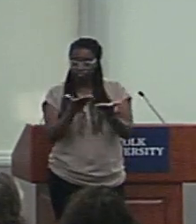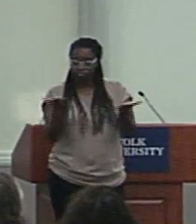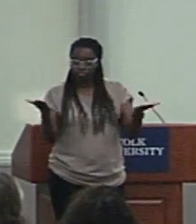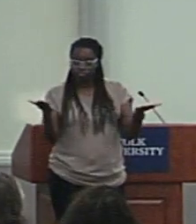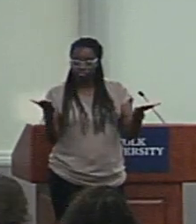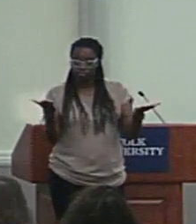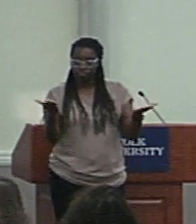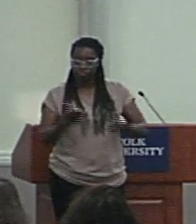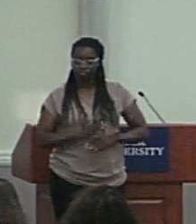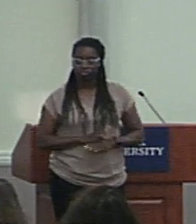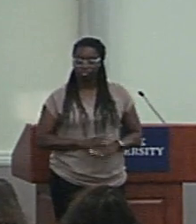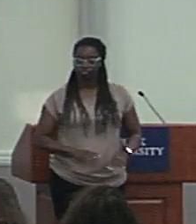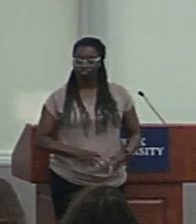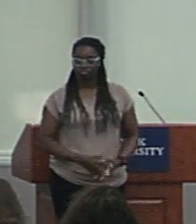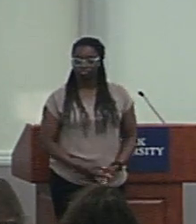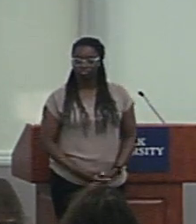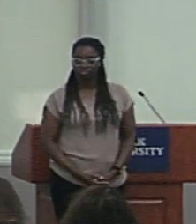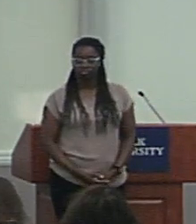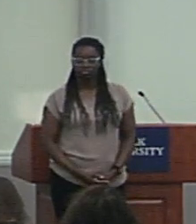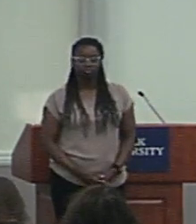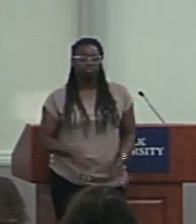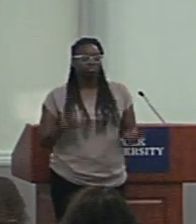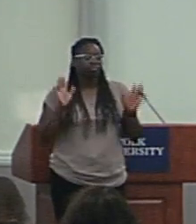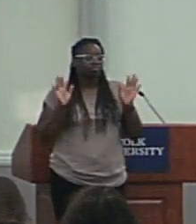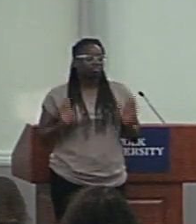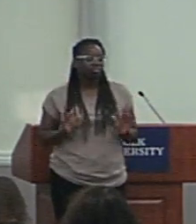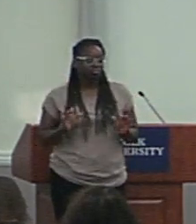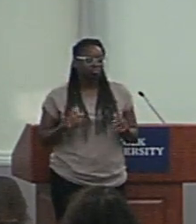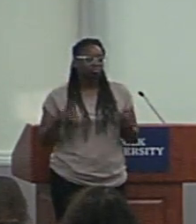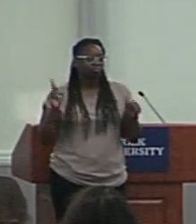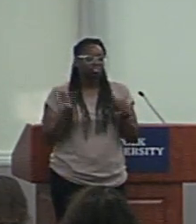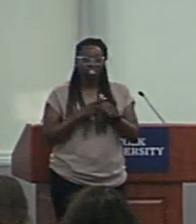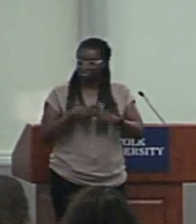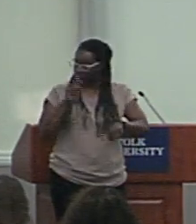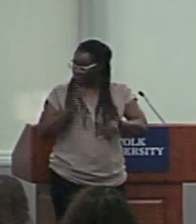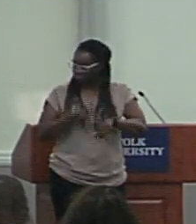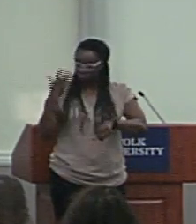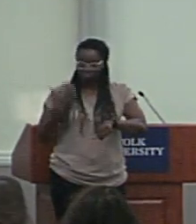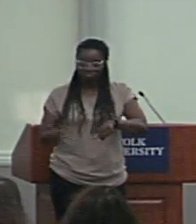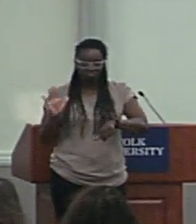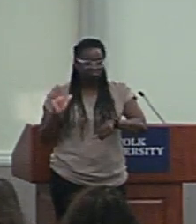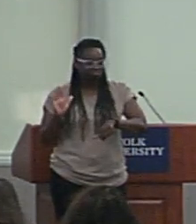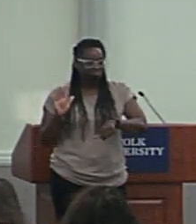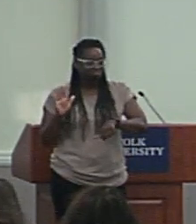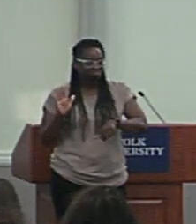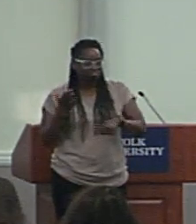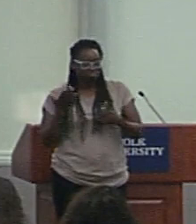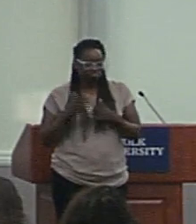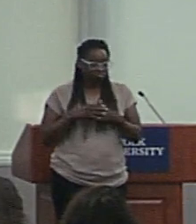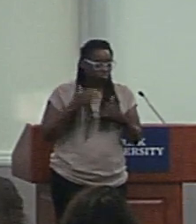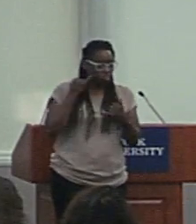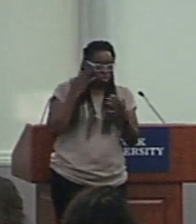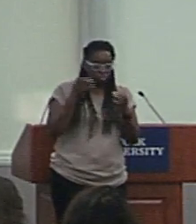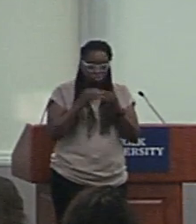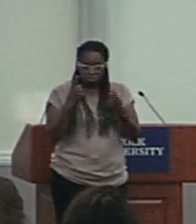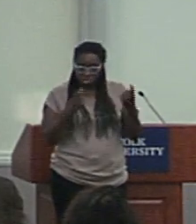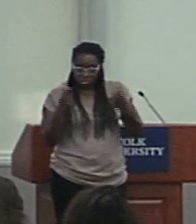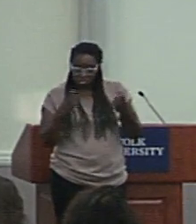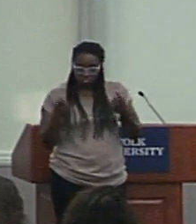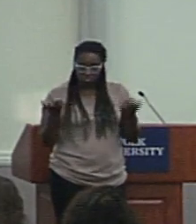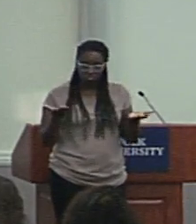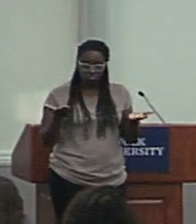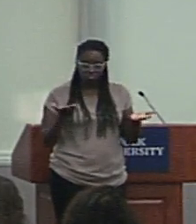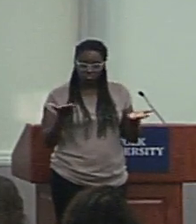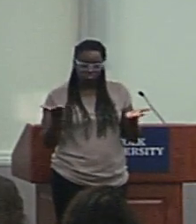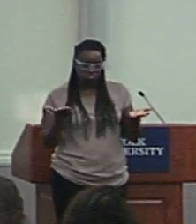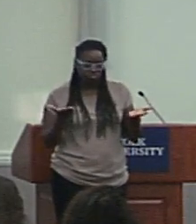Might be the first community forum that didn't go long. We're here if you want to speak with us. Commissioner, anything else you want to add? Just really